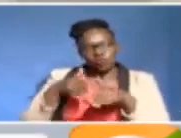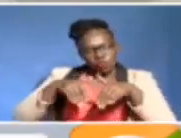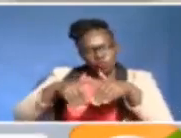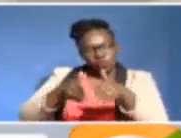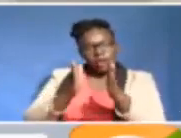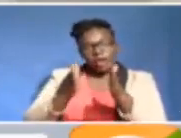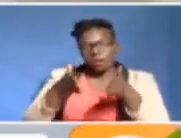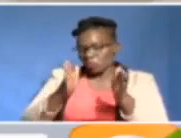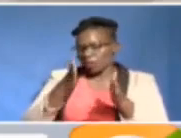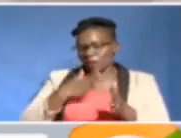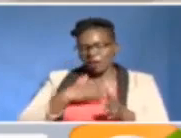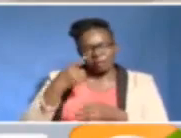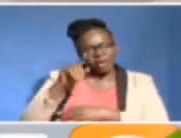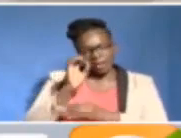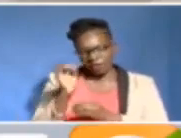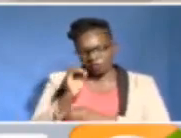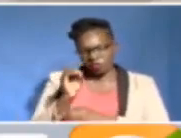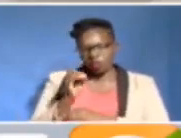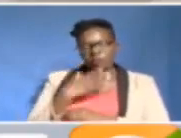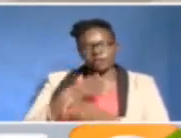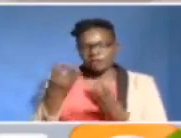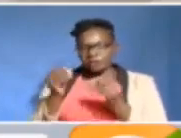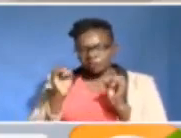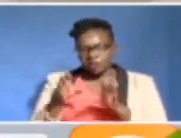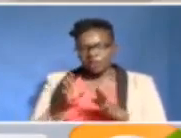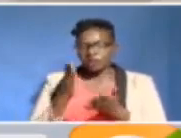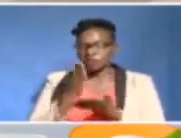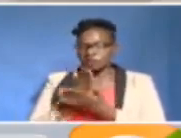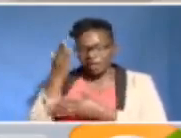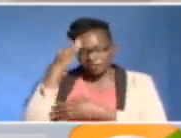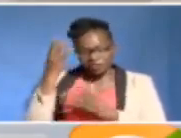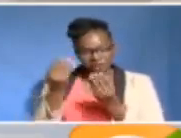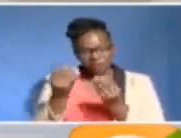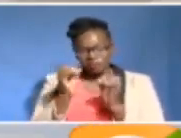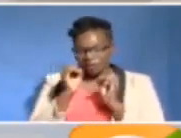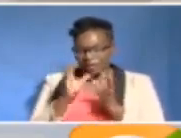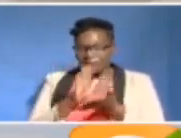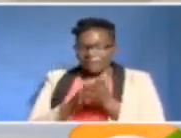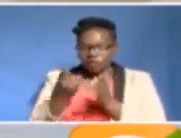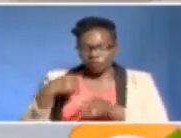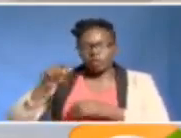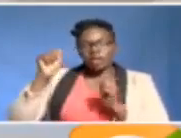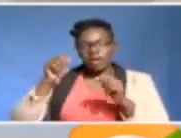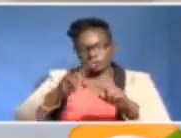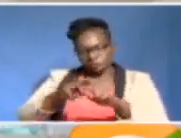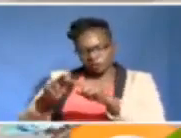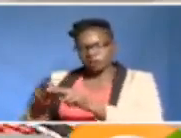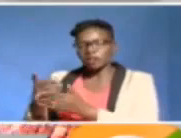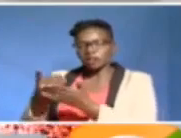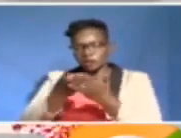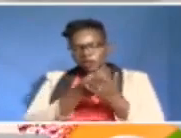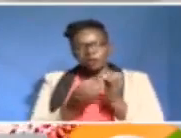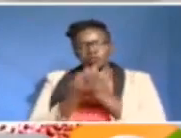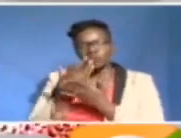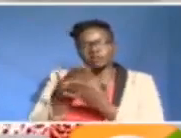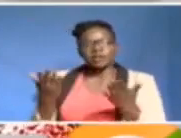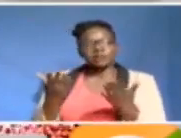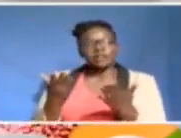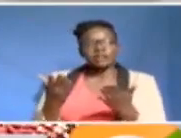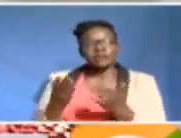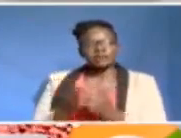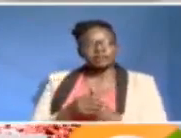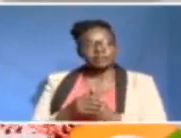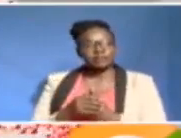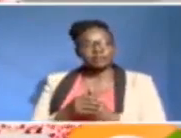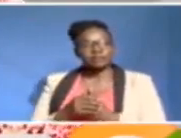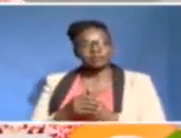do something. I mean, it's not easy for the youth in my country, but I know we can sit down and come up with something. I'll sit with Grandma Pam and other people.